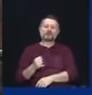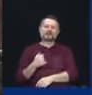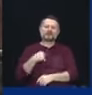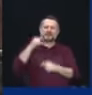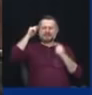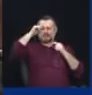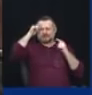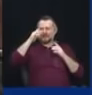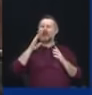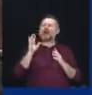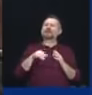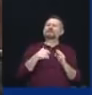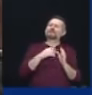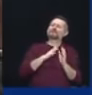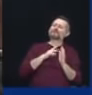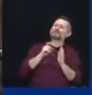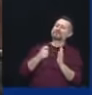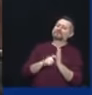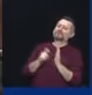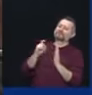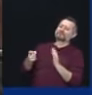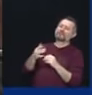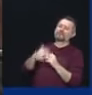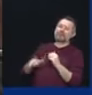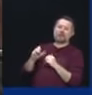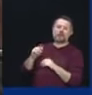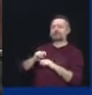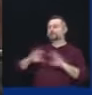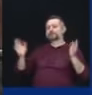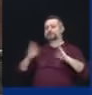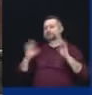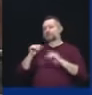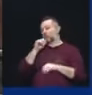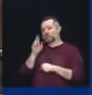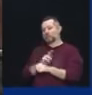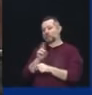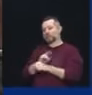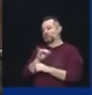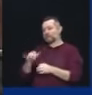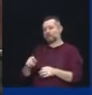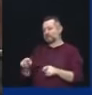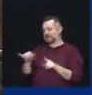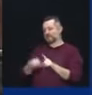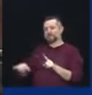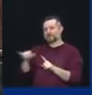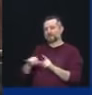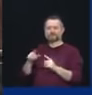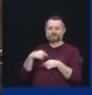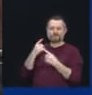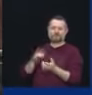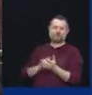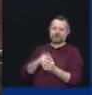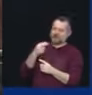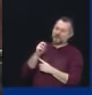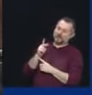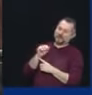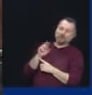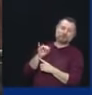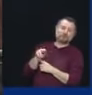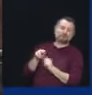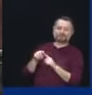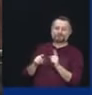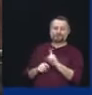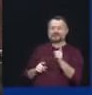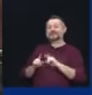diagnose a blood clot, you don't use the normal medication. And they have a special protocol for this